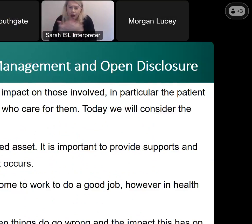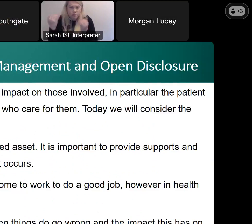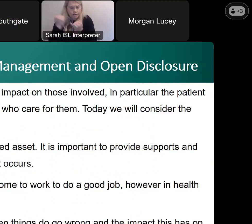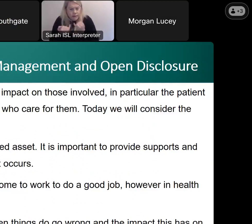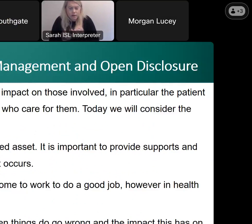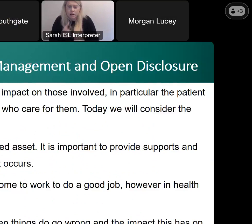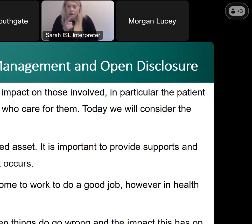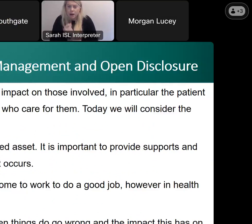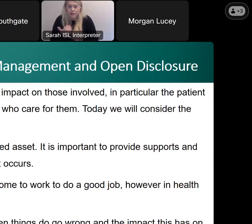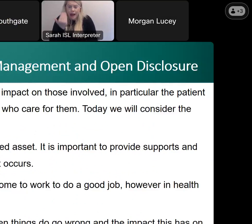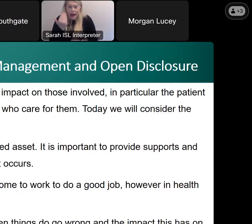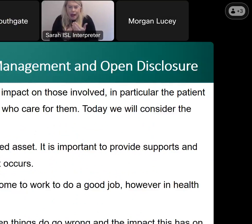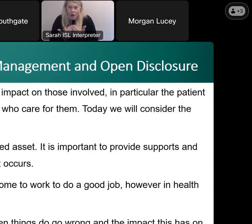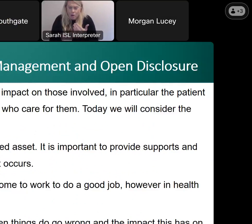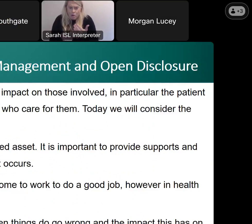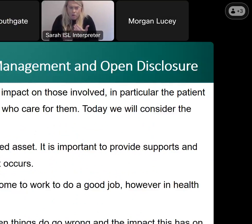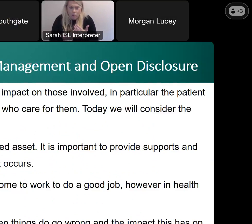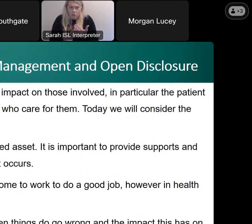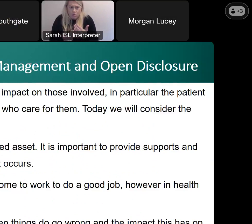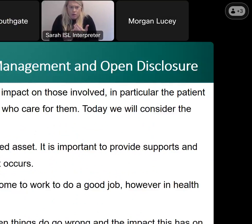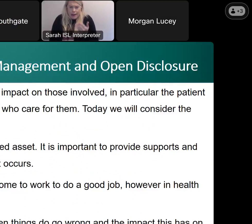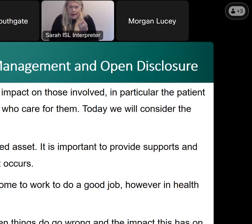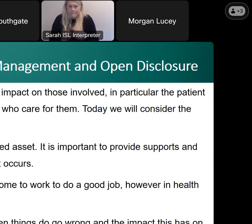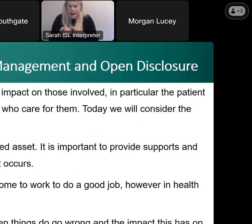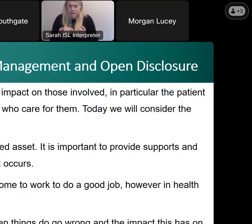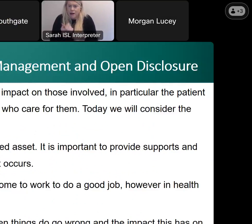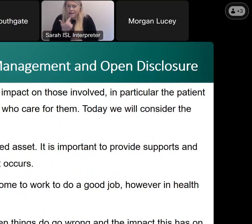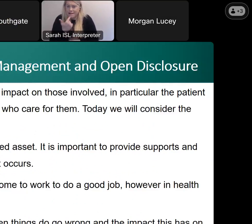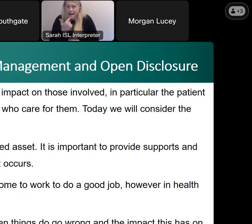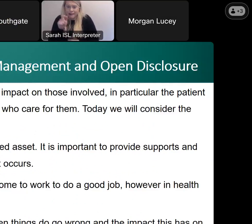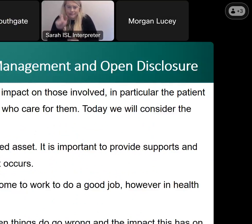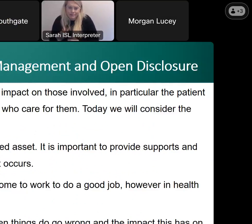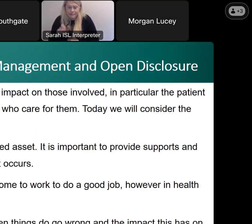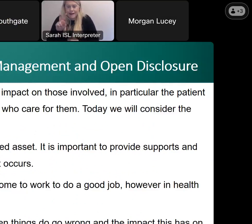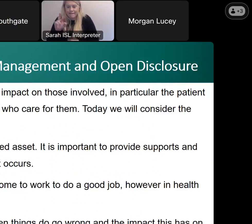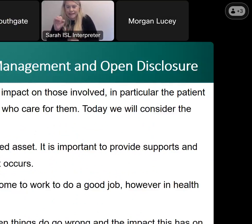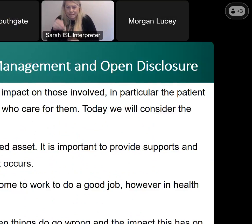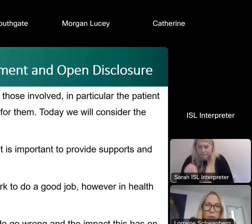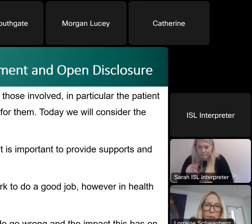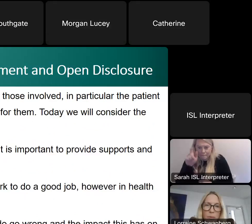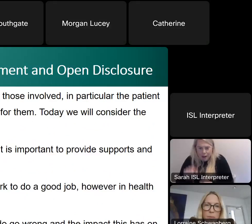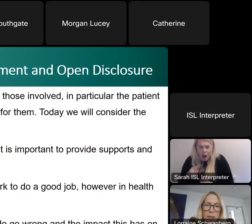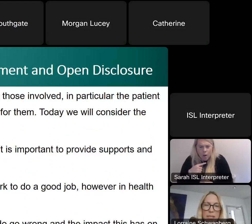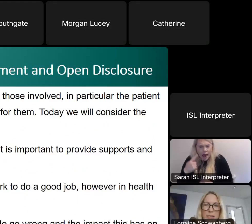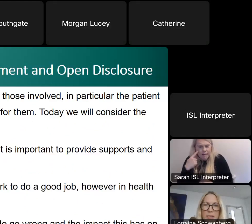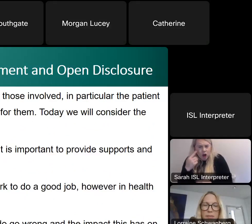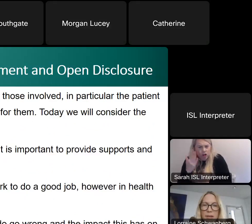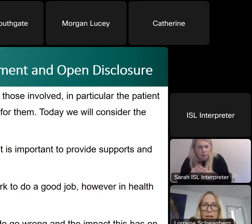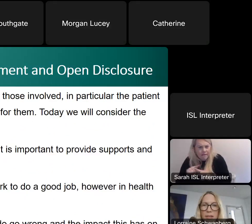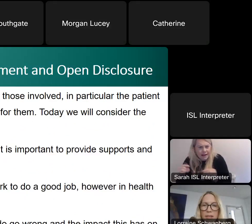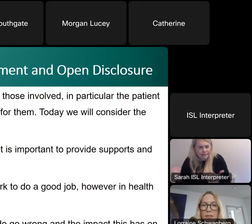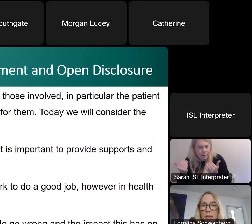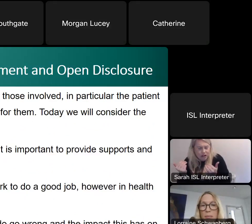of the second victim. I'm just going to reflect on some of those, I suppose, data and research, so that we recognise it